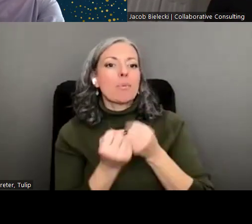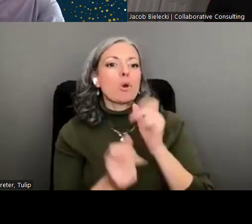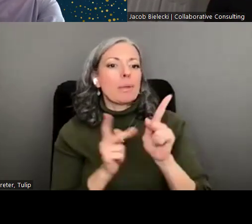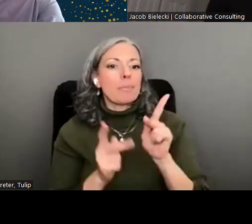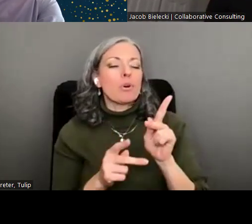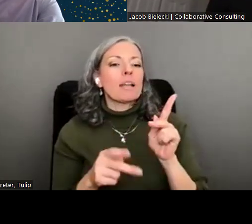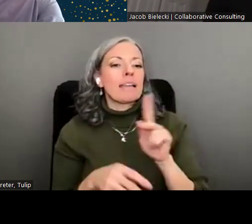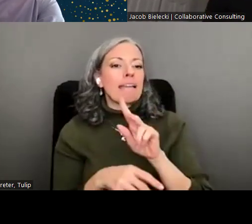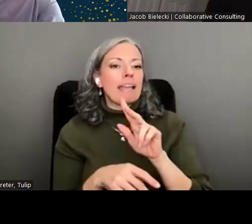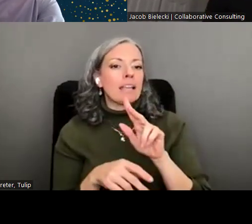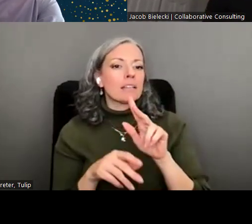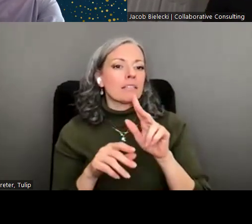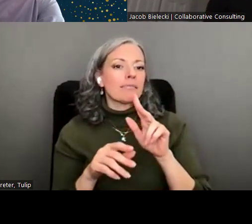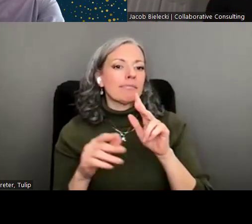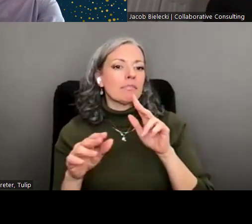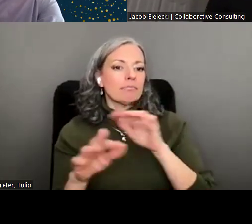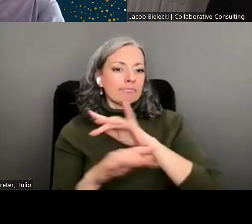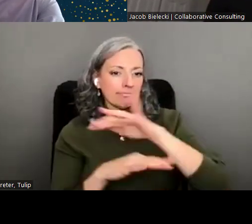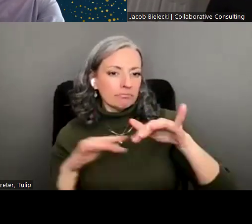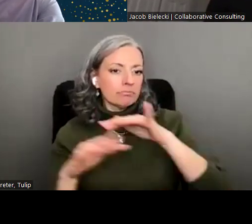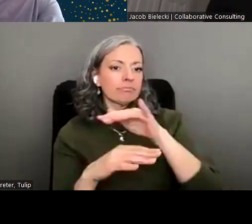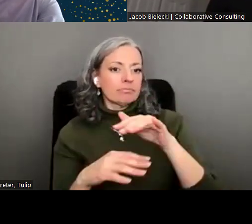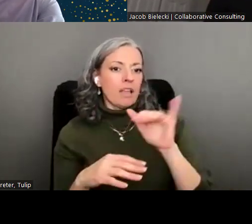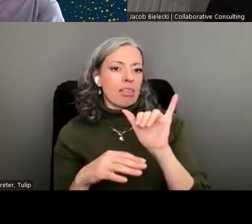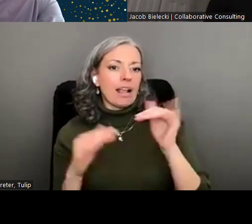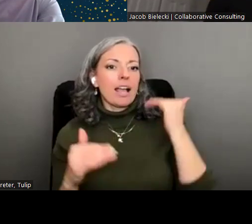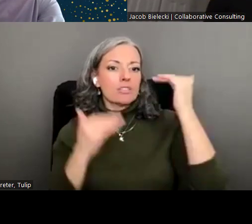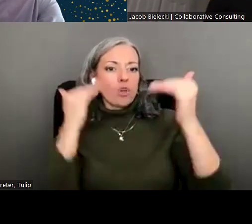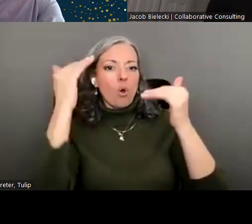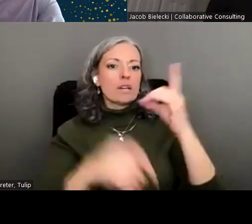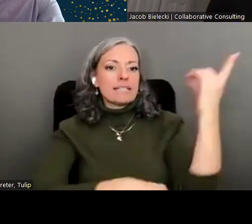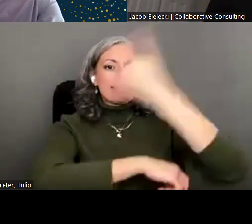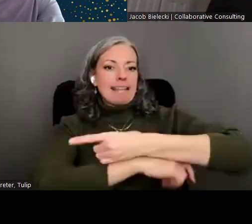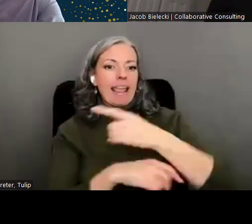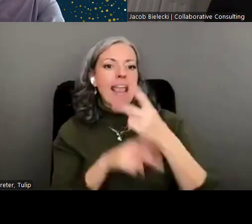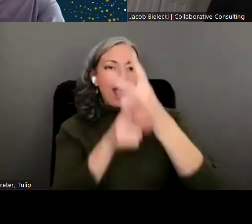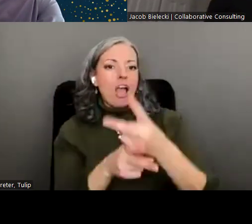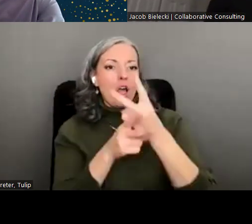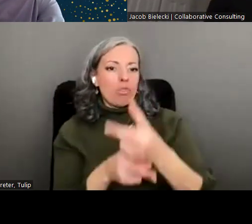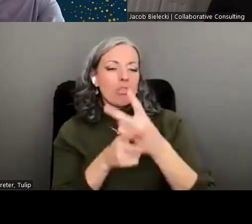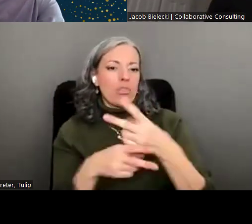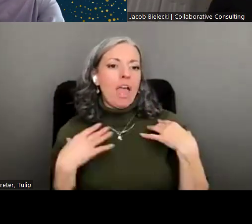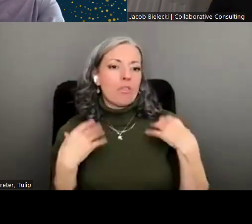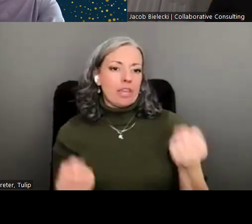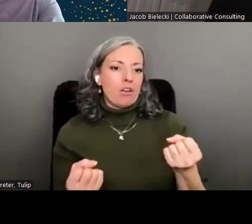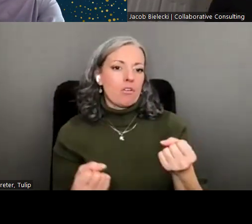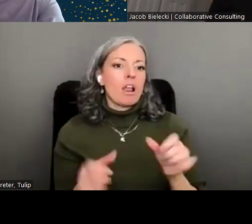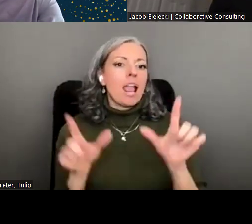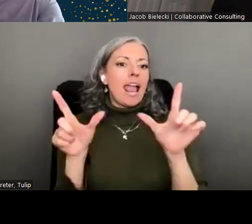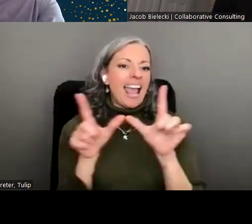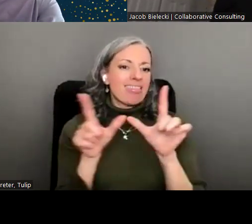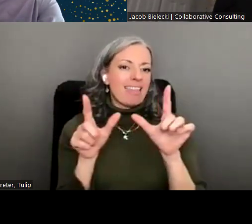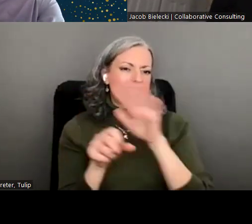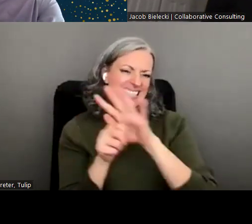congregate settings such as adult day healthcare, and in licensed settings such as assisted living and skilled